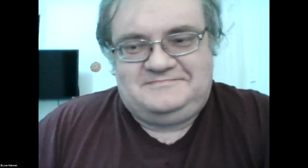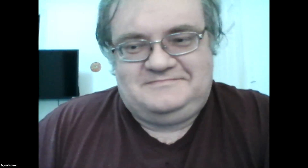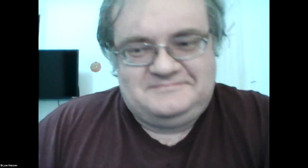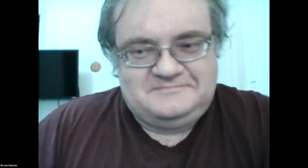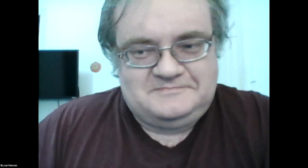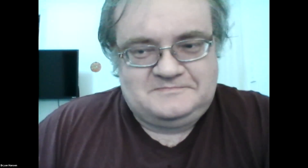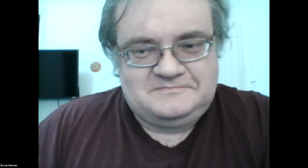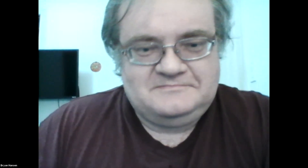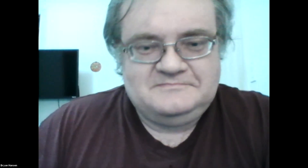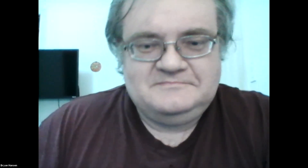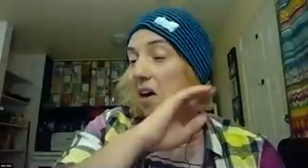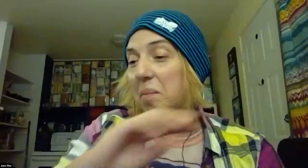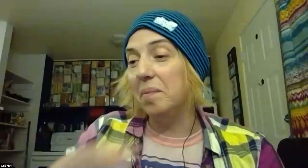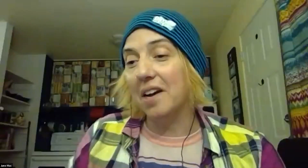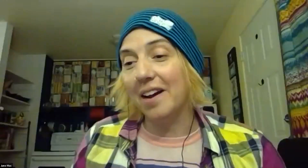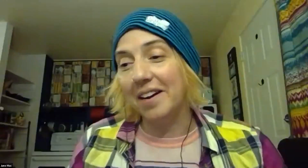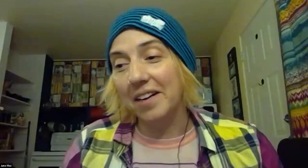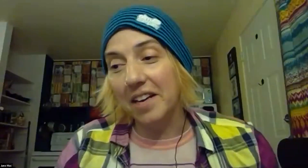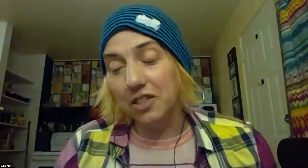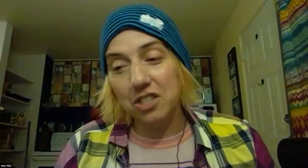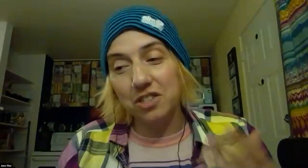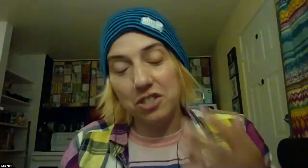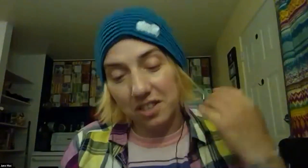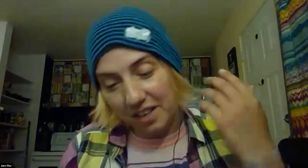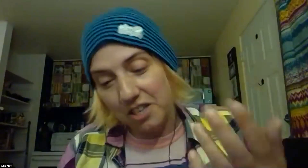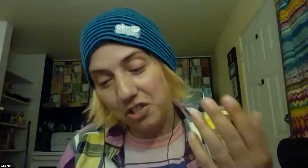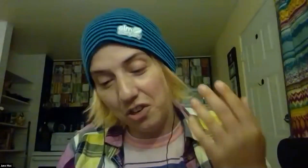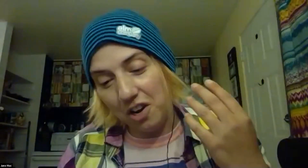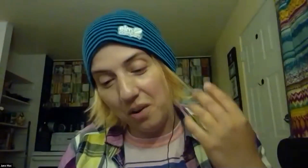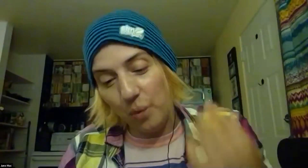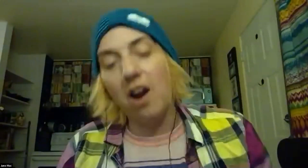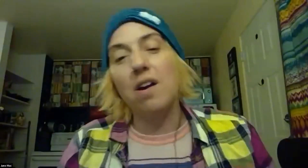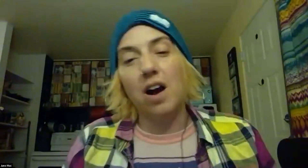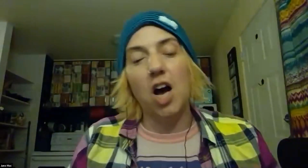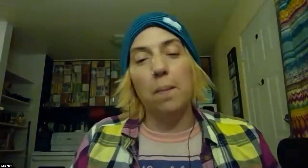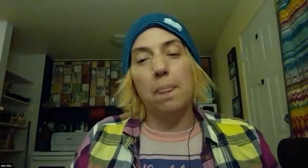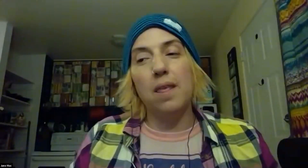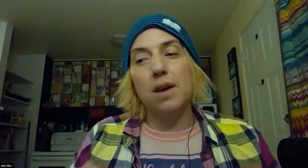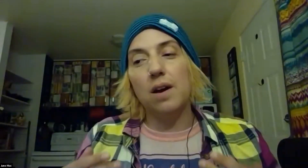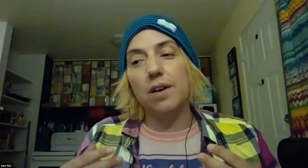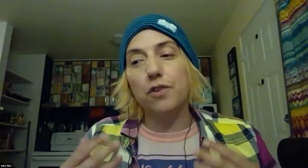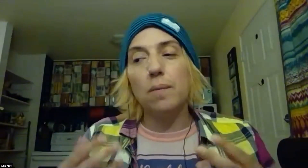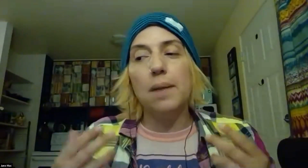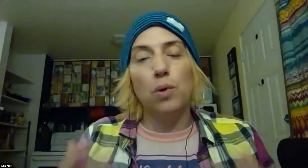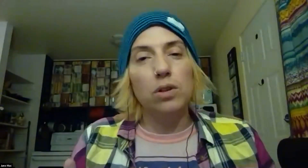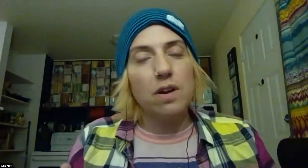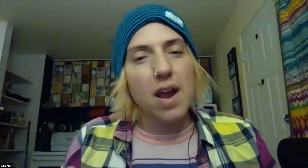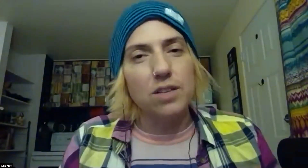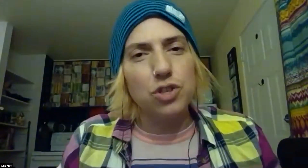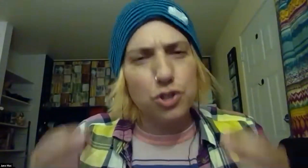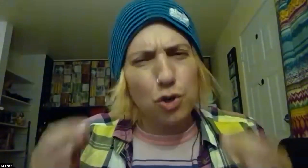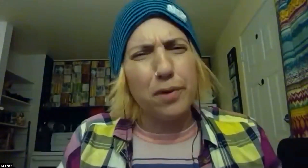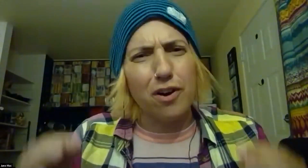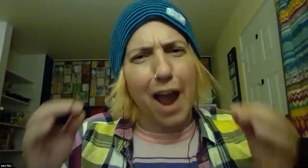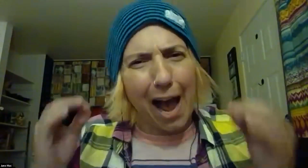That's how this is going to go down. And just in case you're not aware, if you're bipolar